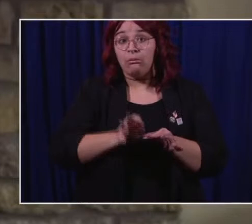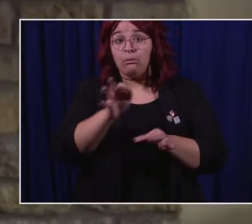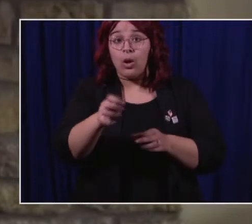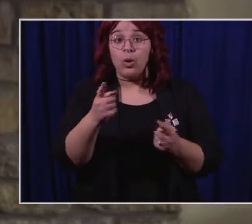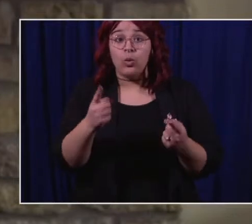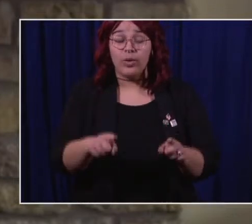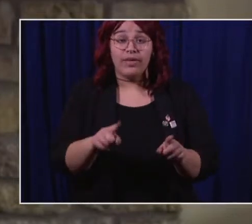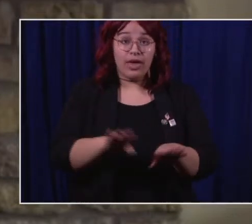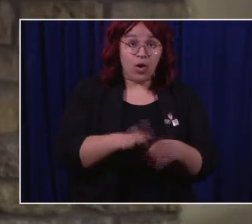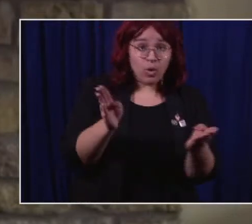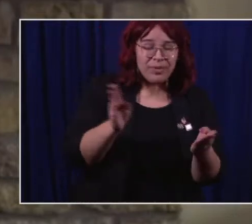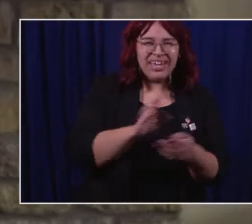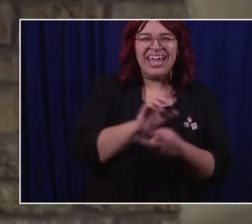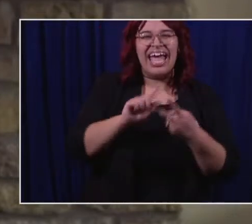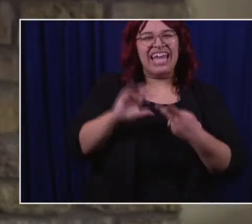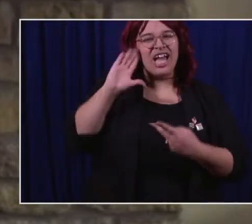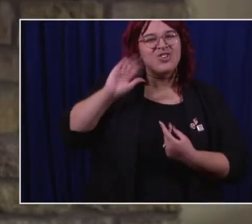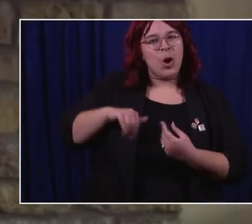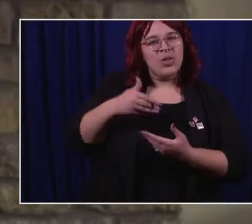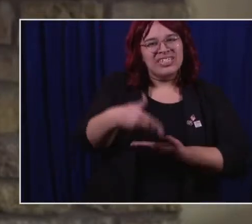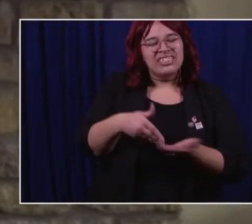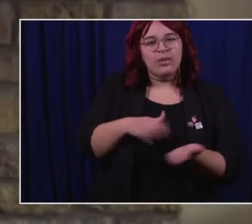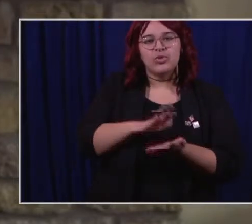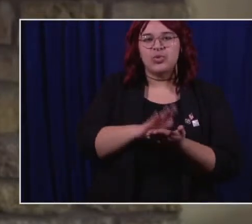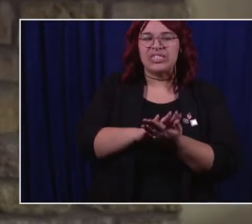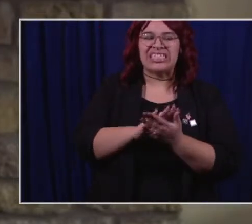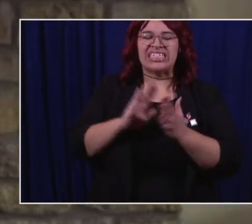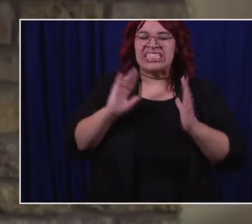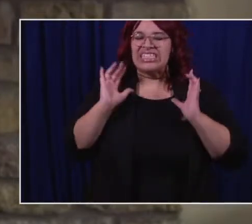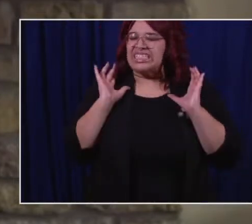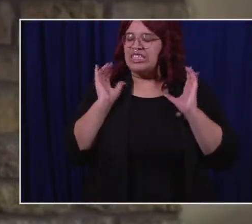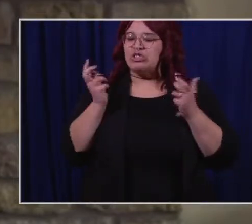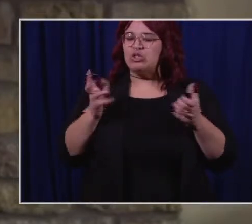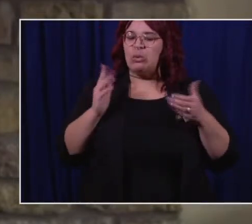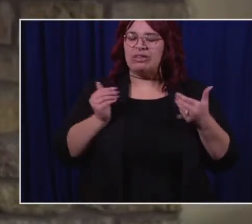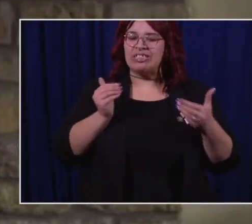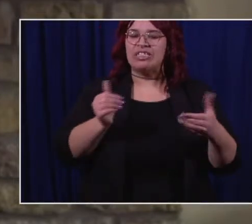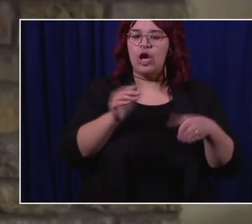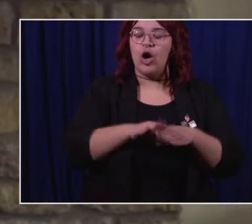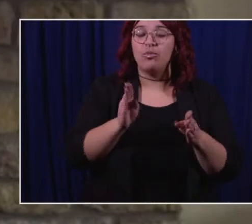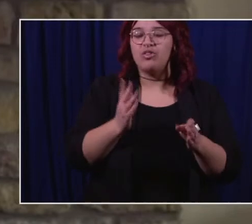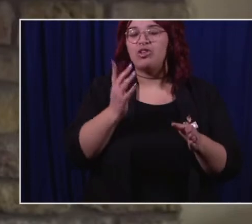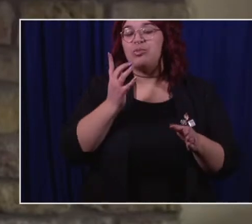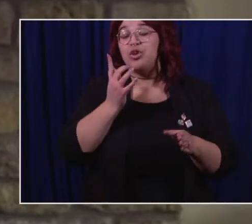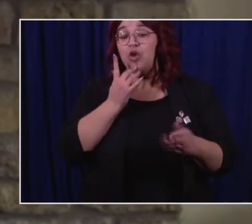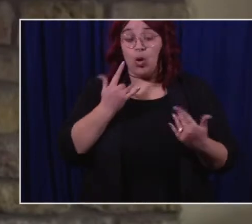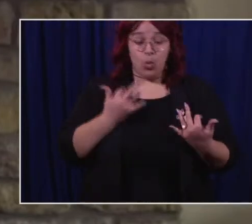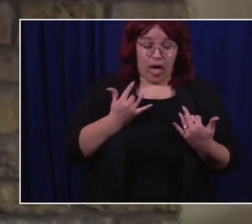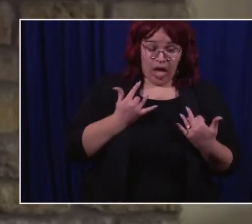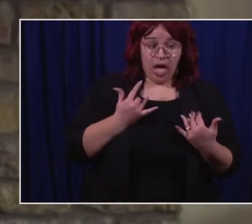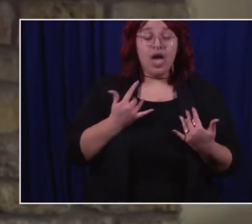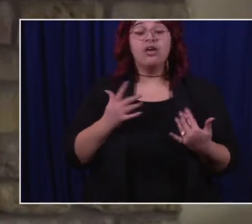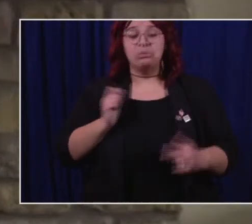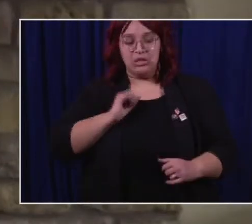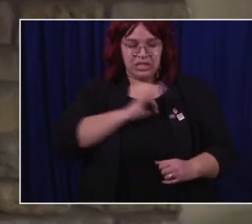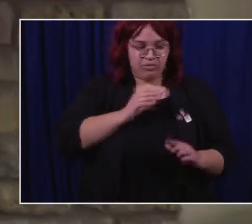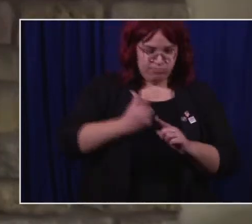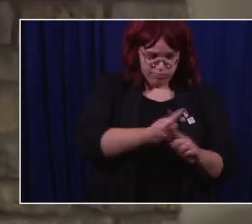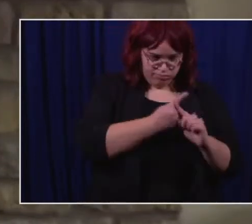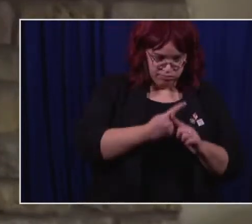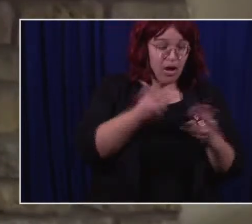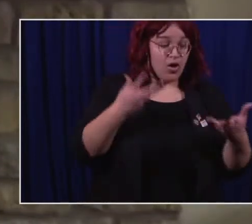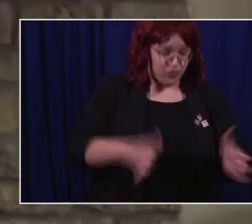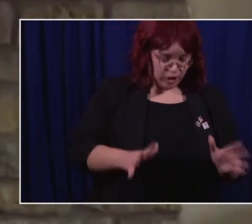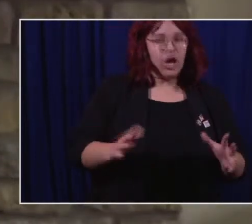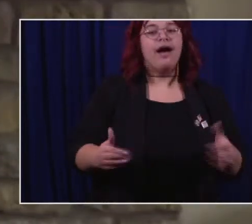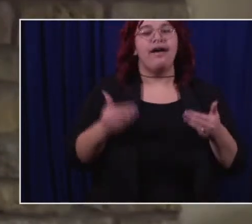reopening, which we know really can't happen for most by March 1. Is there any flexibility here? Well, this is a matter of good